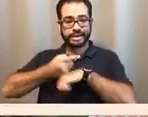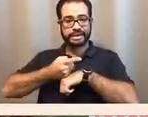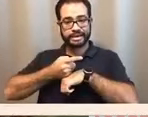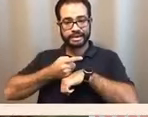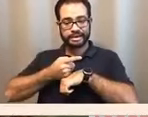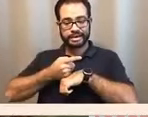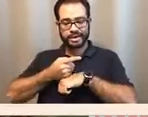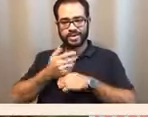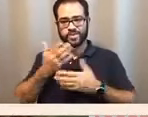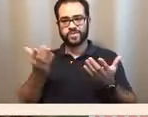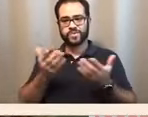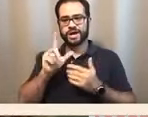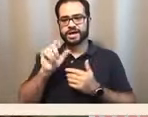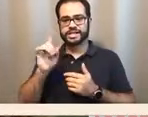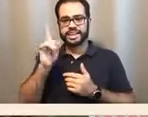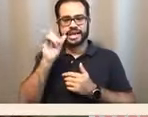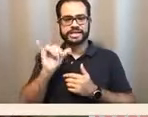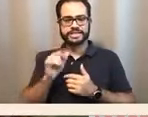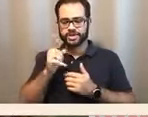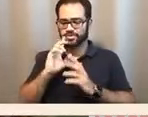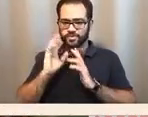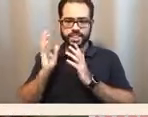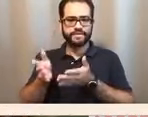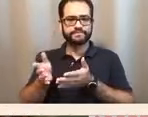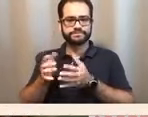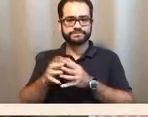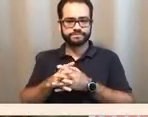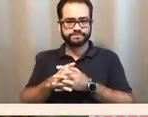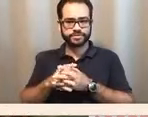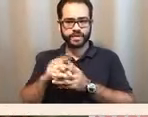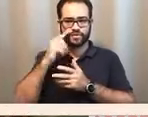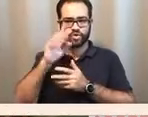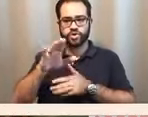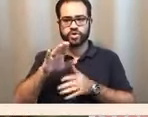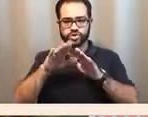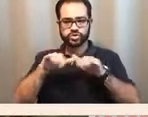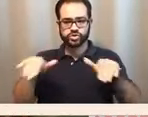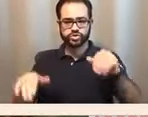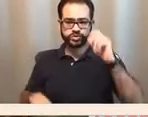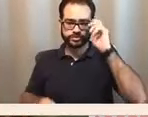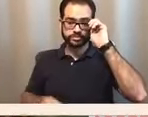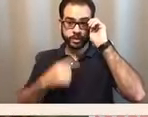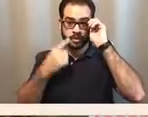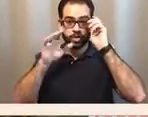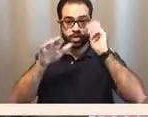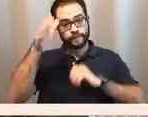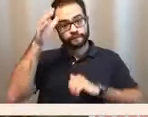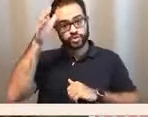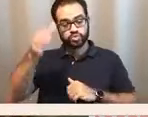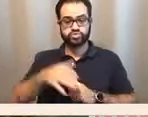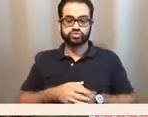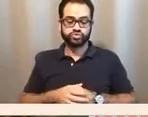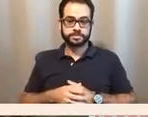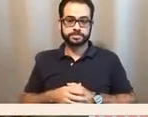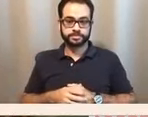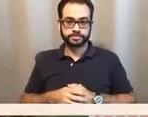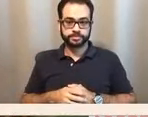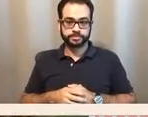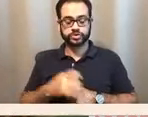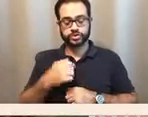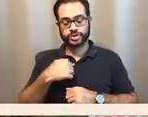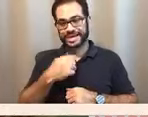legacy are you leaving for your children, for your future? So I say to